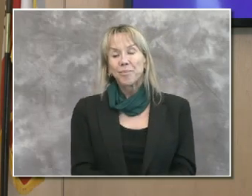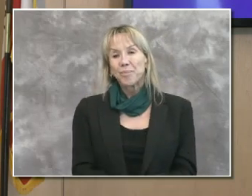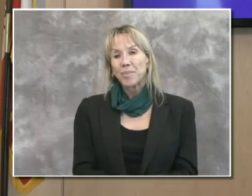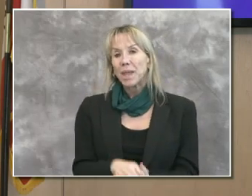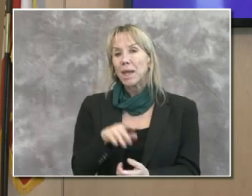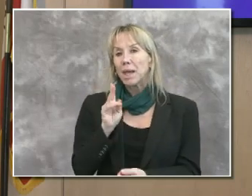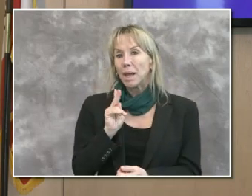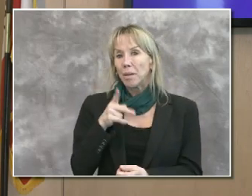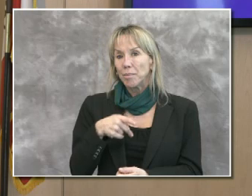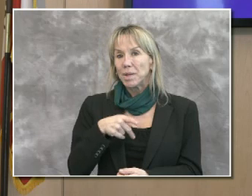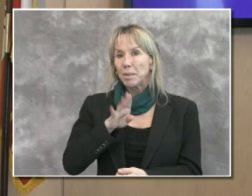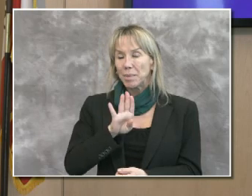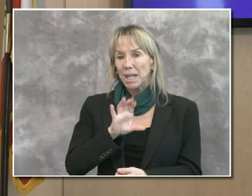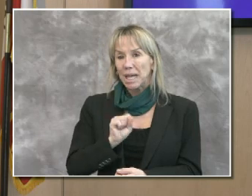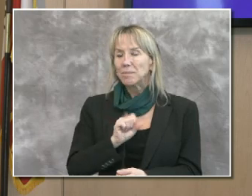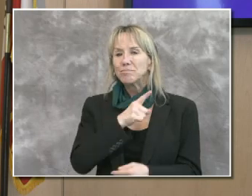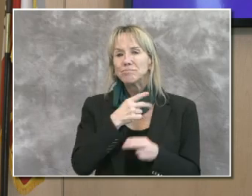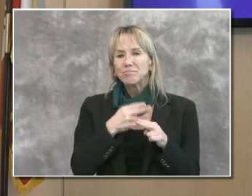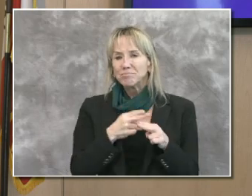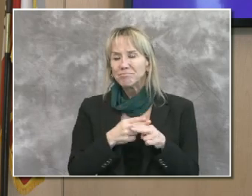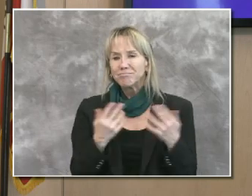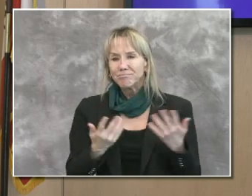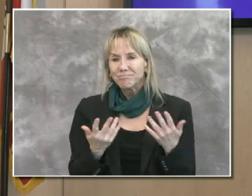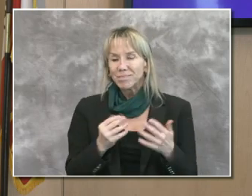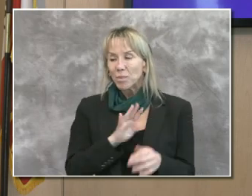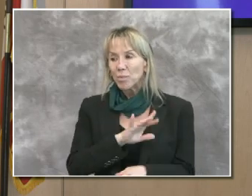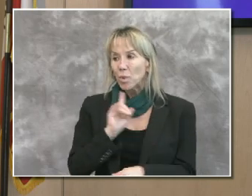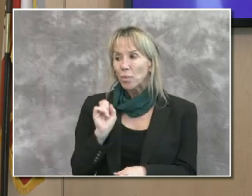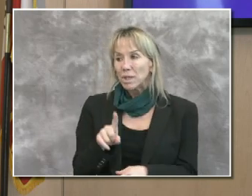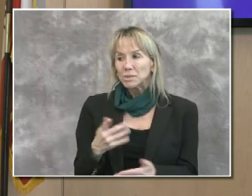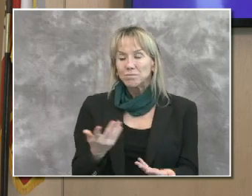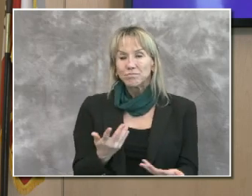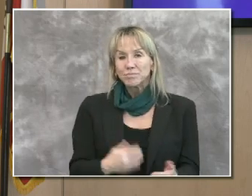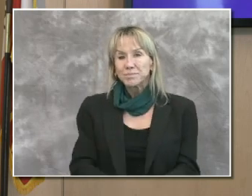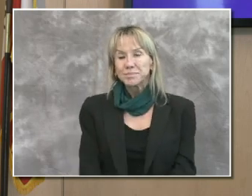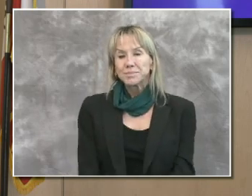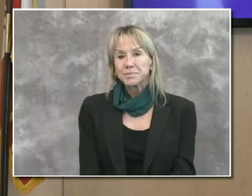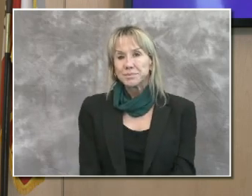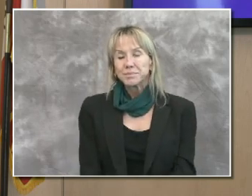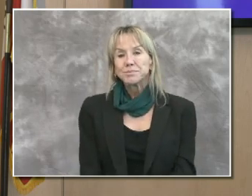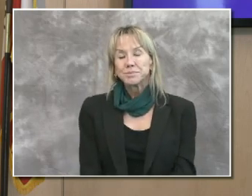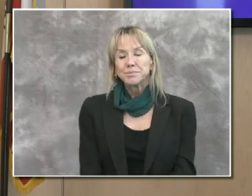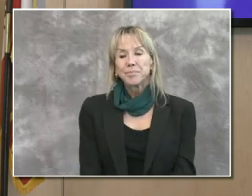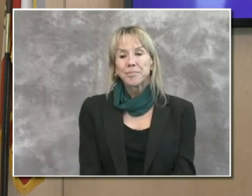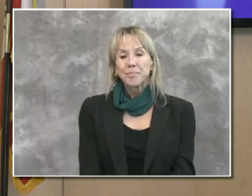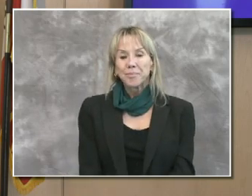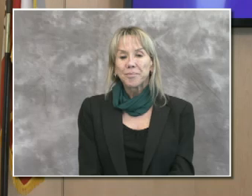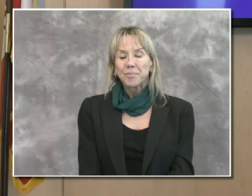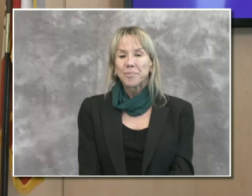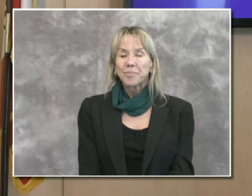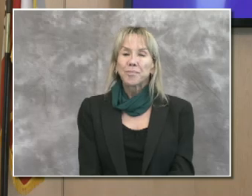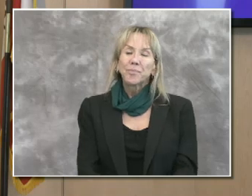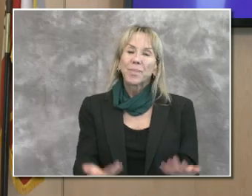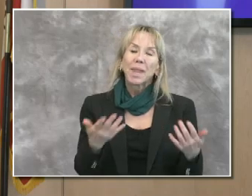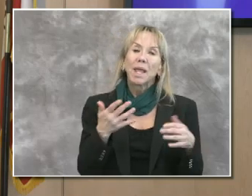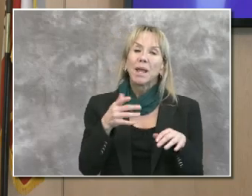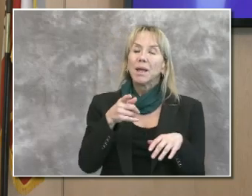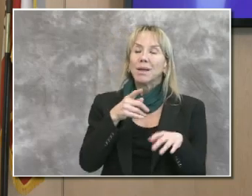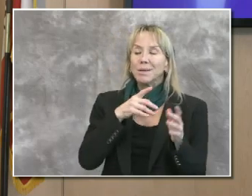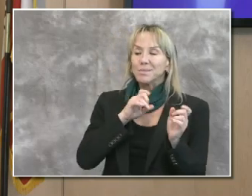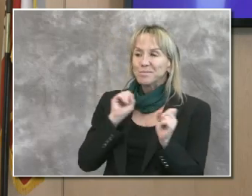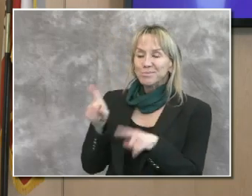KPBS, please state your name and question. Hi, this is Matt Hoffman calling from KPBS. On the COVID